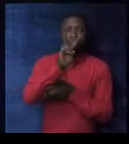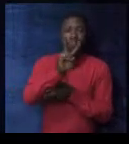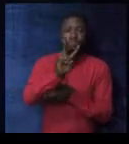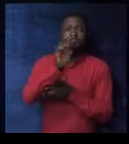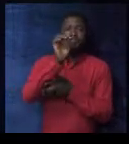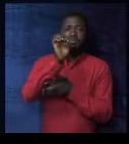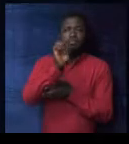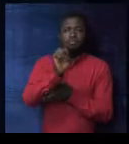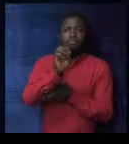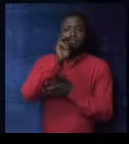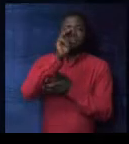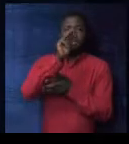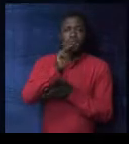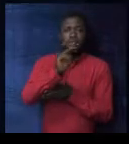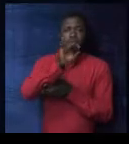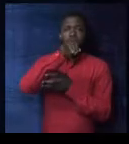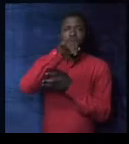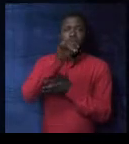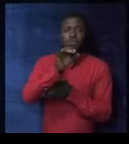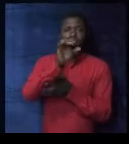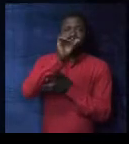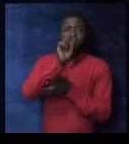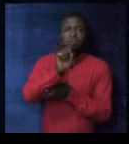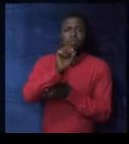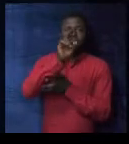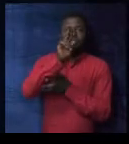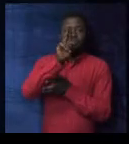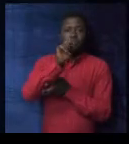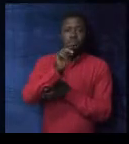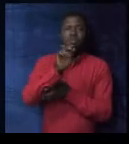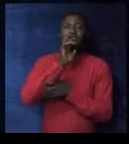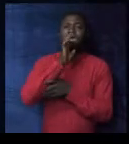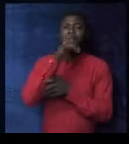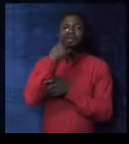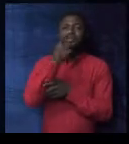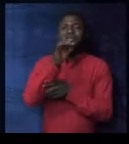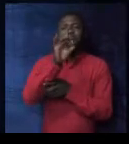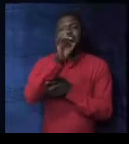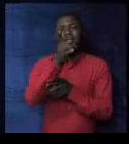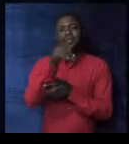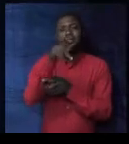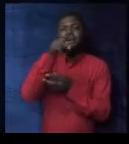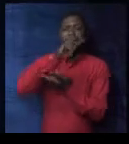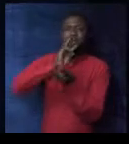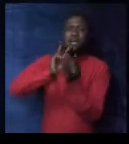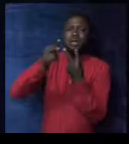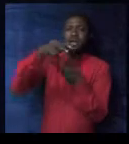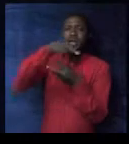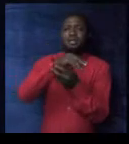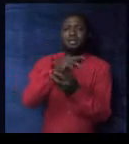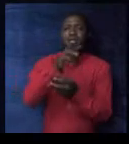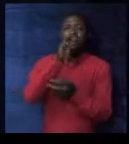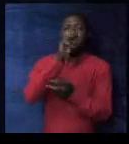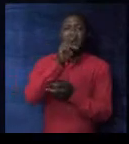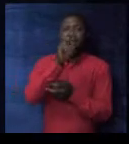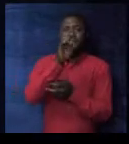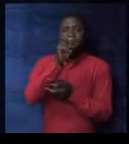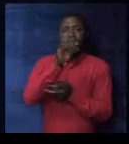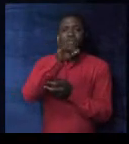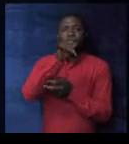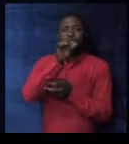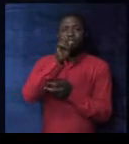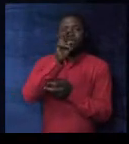Earth, Mars, Jupiter, Saturn, Uranus, Neptune are the 8 planets. And them,